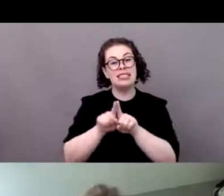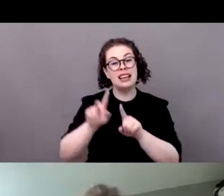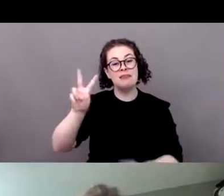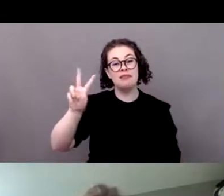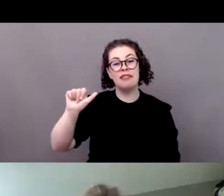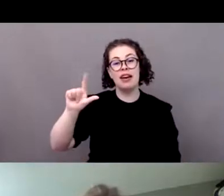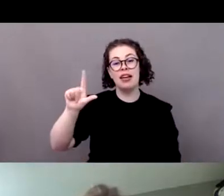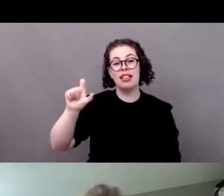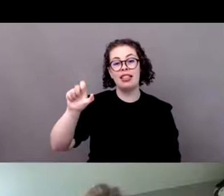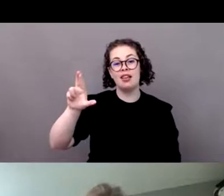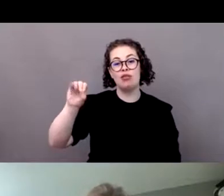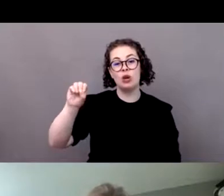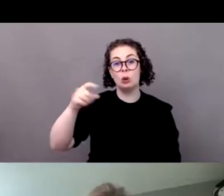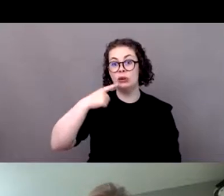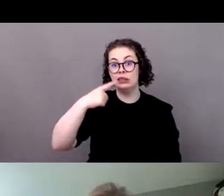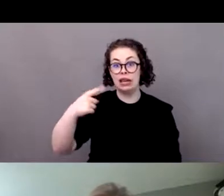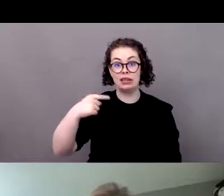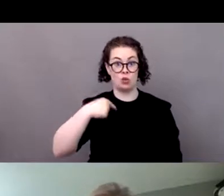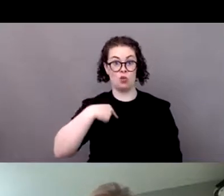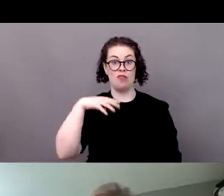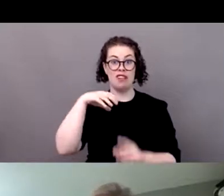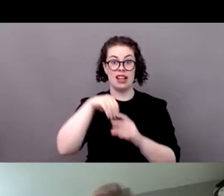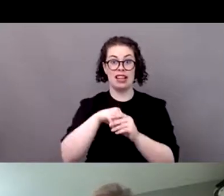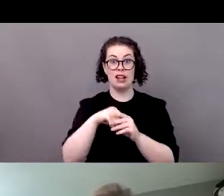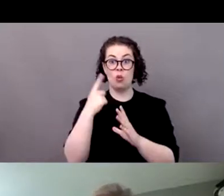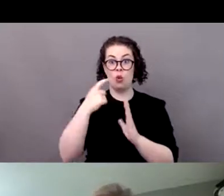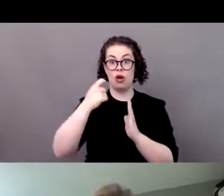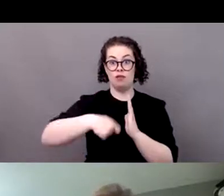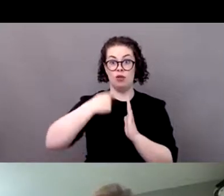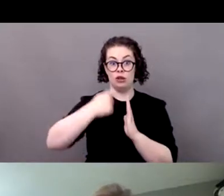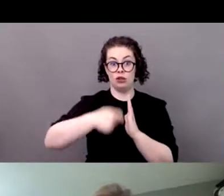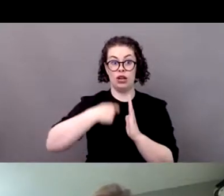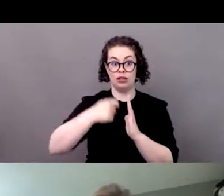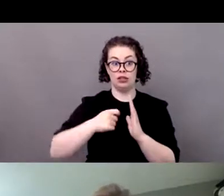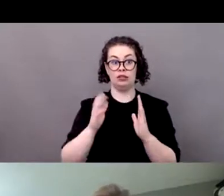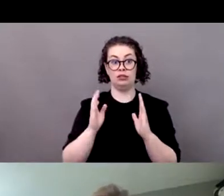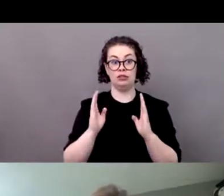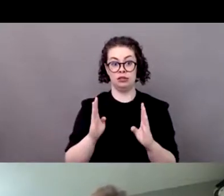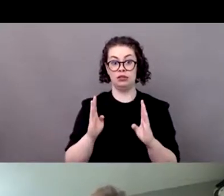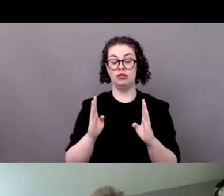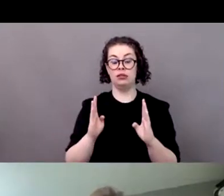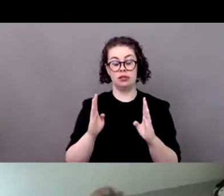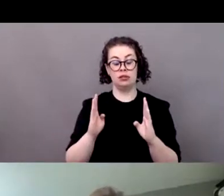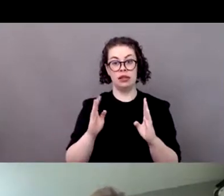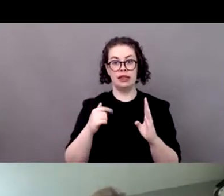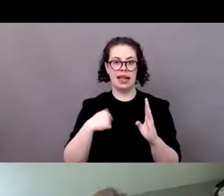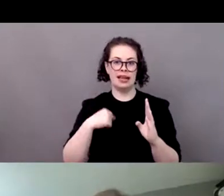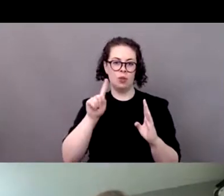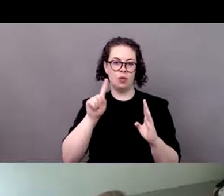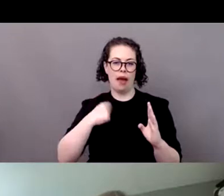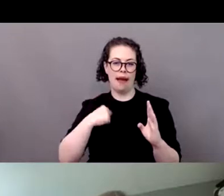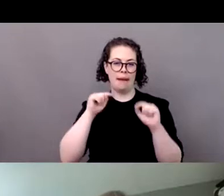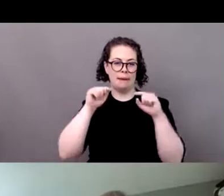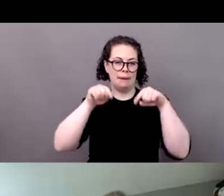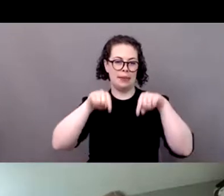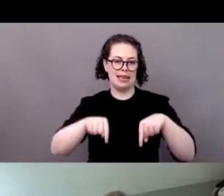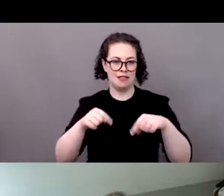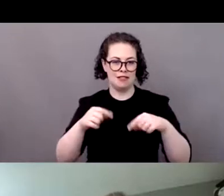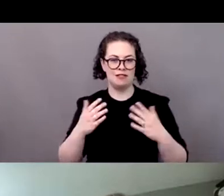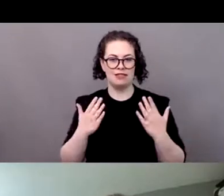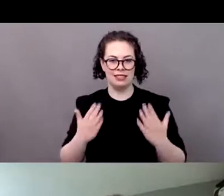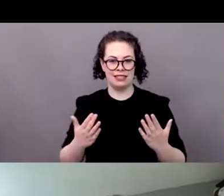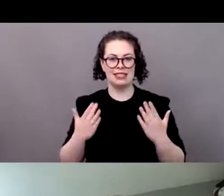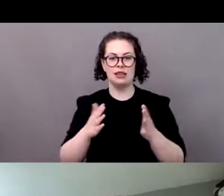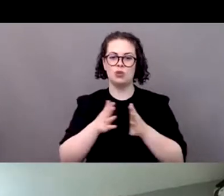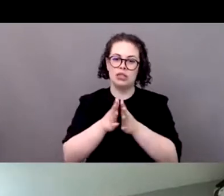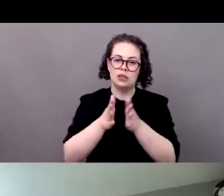a partner for Tackle, that is the main one. That's why I have been invited today just to talk about the new guidelines and